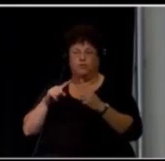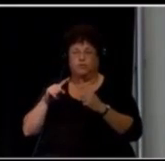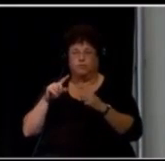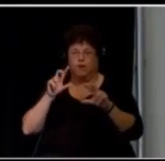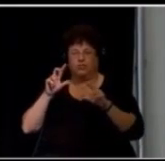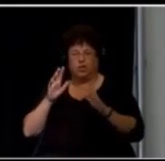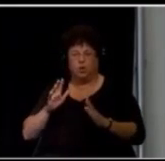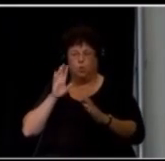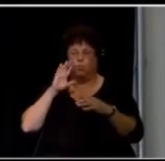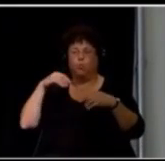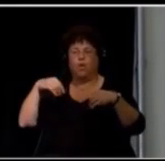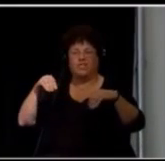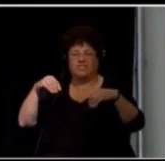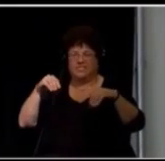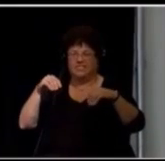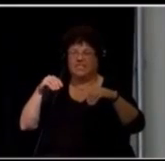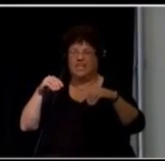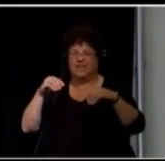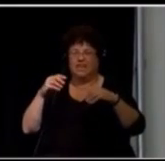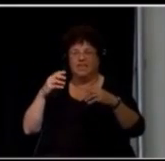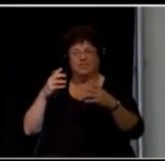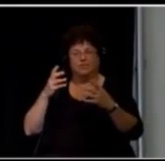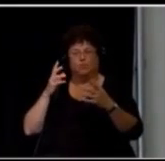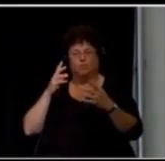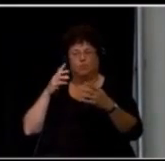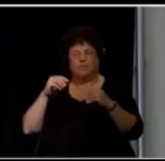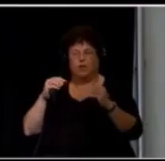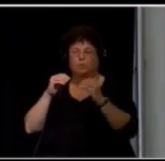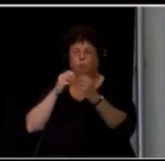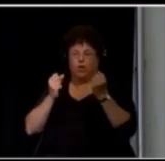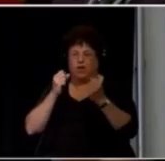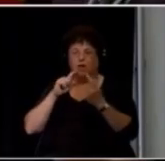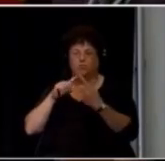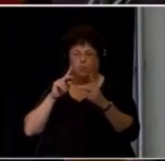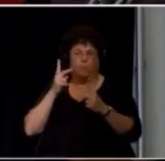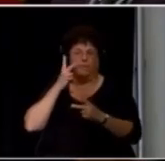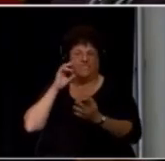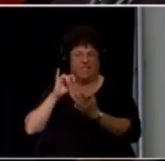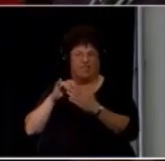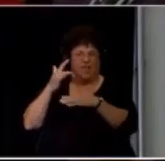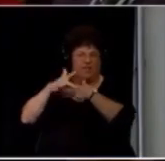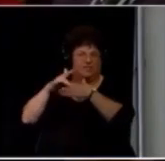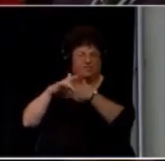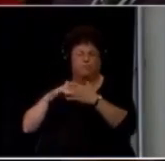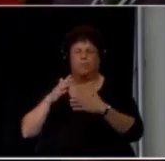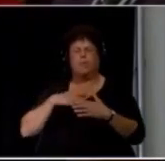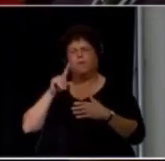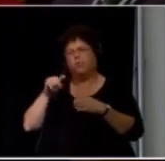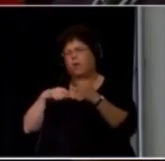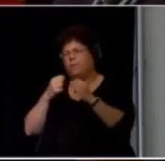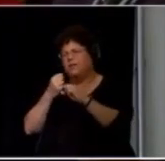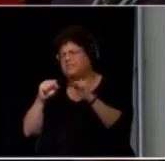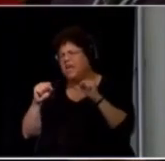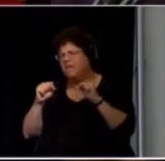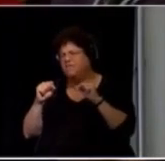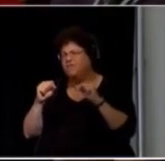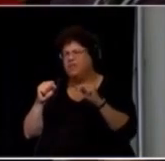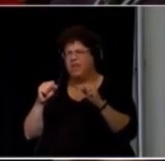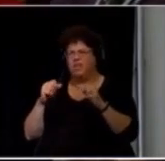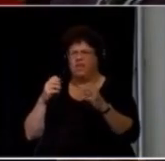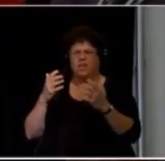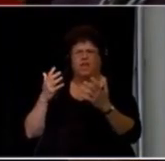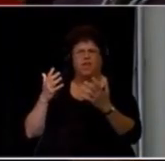that going in and out of Google and places like that. My questions are around safety, and one is, Model S, of course, set a new bar